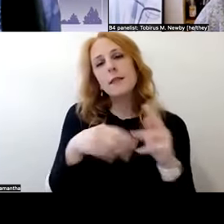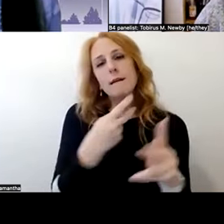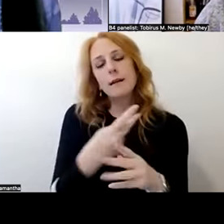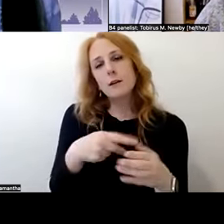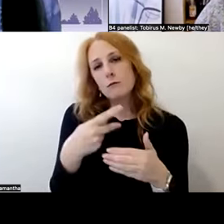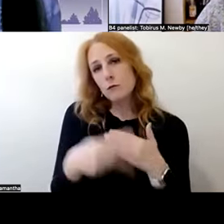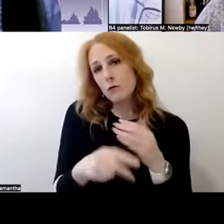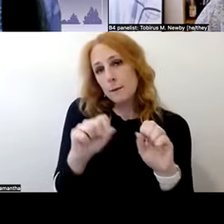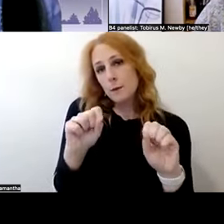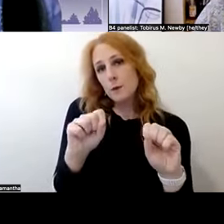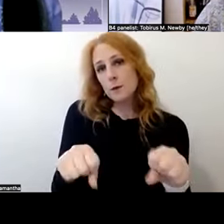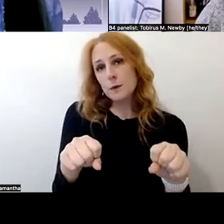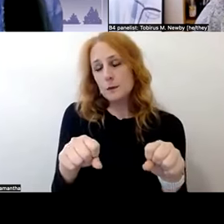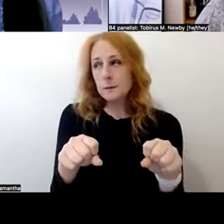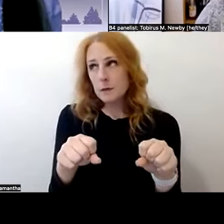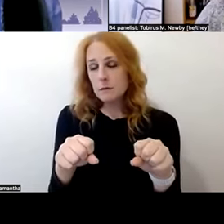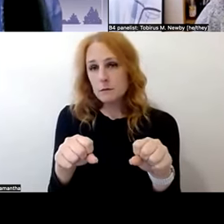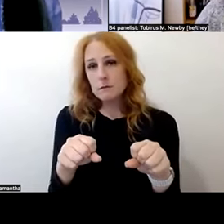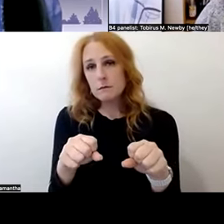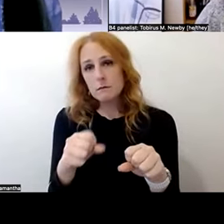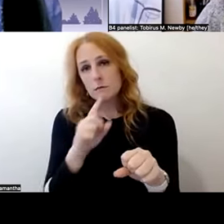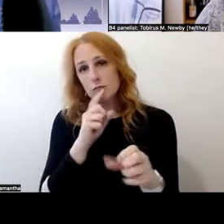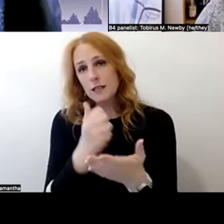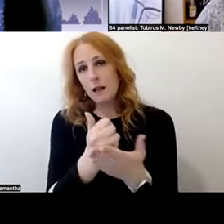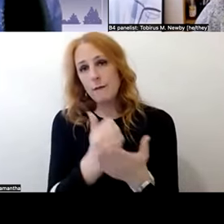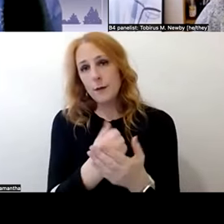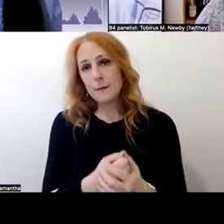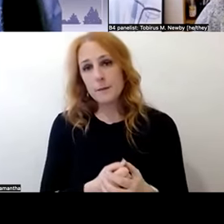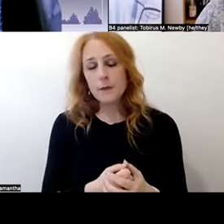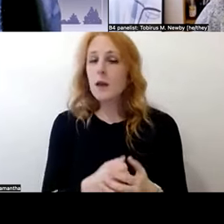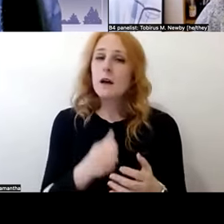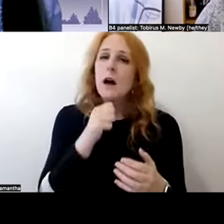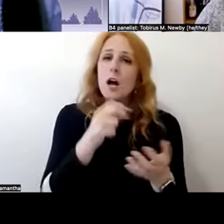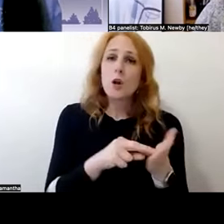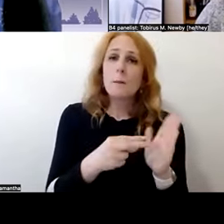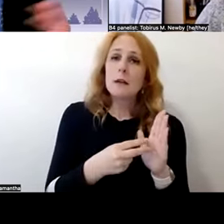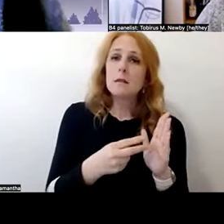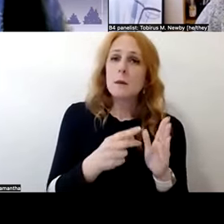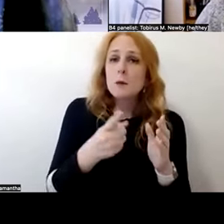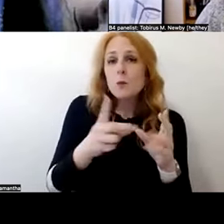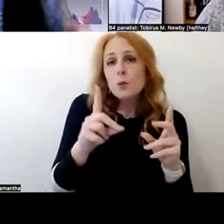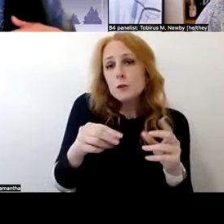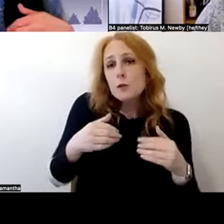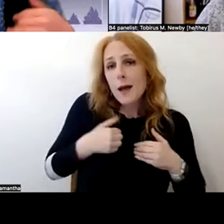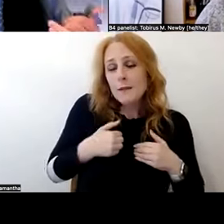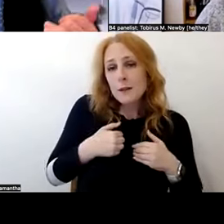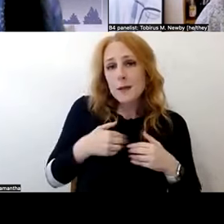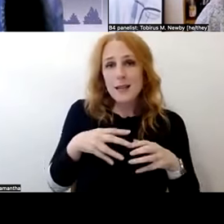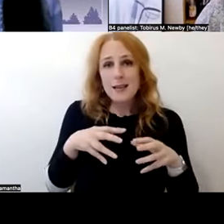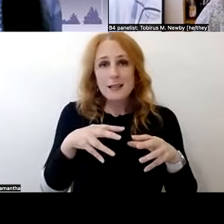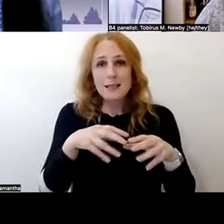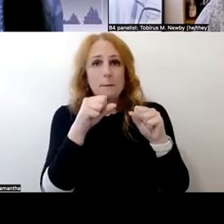that could be useful. And not to say that they don't exist now. I mean, Take Back the Night is happening